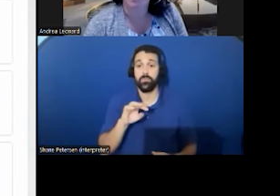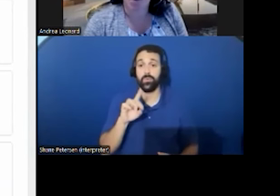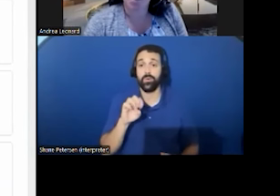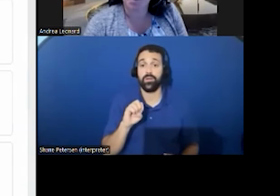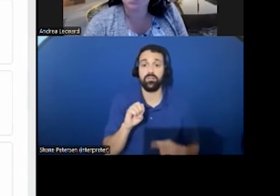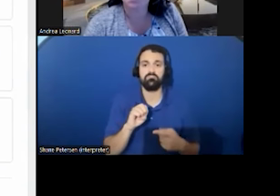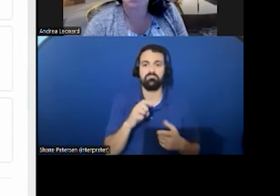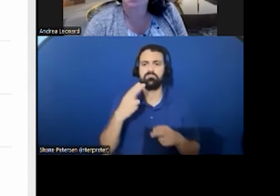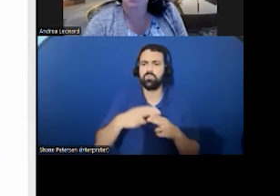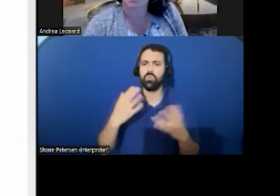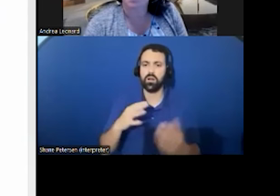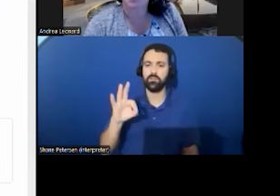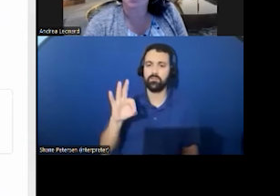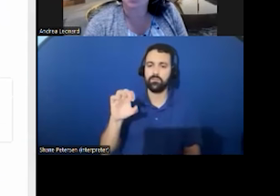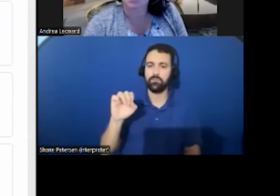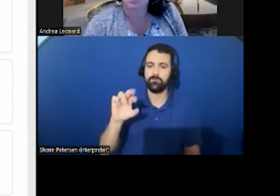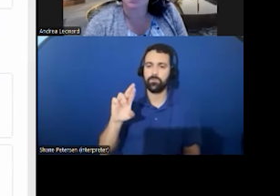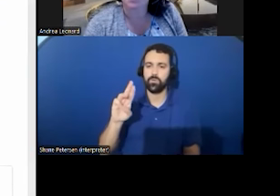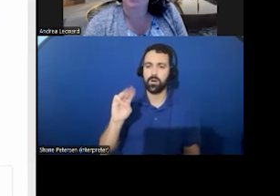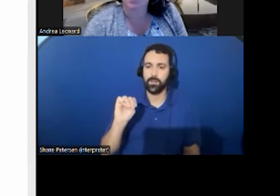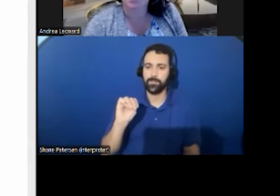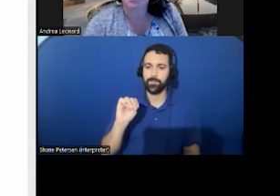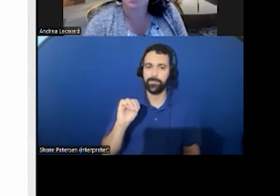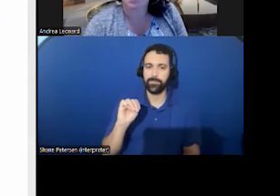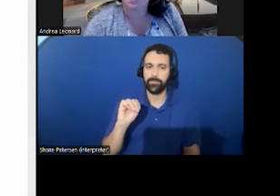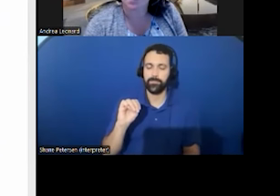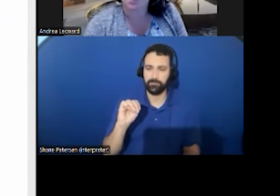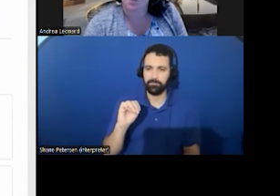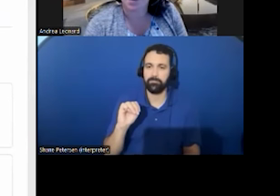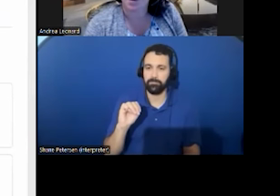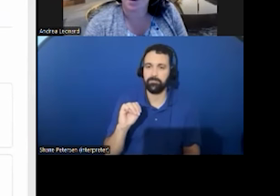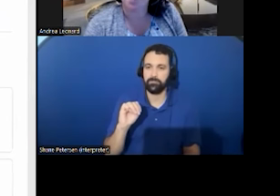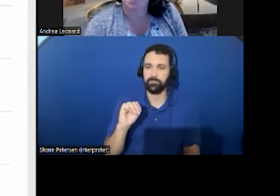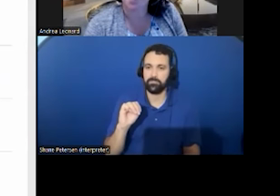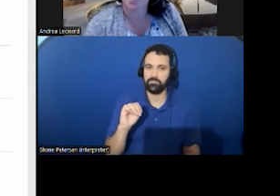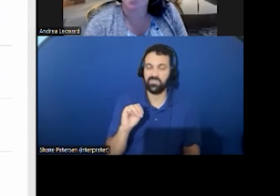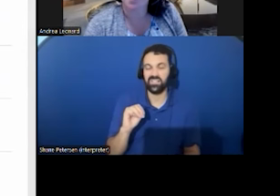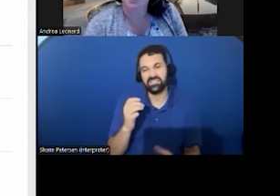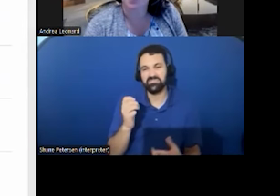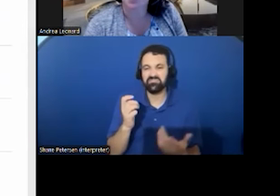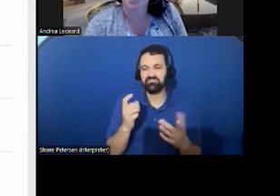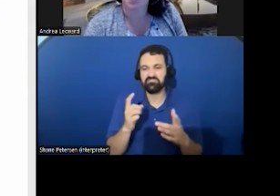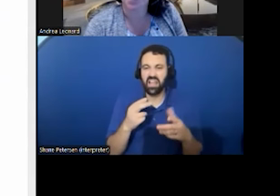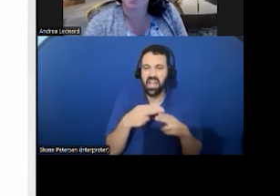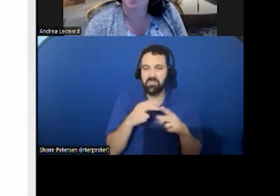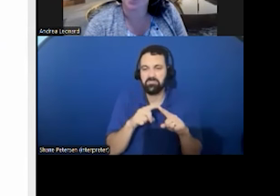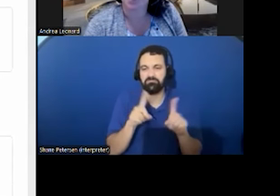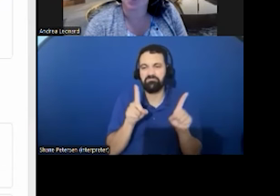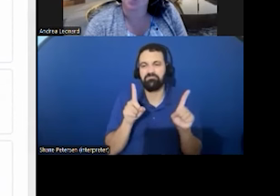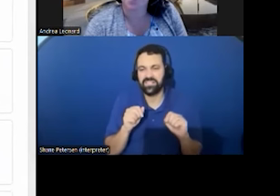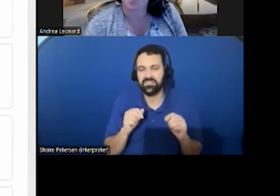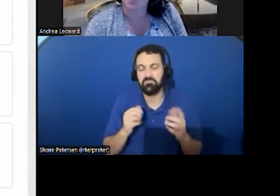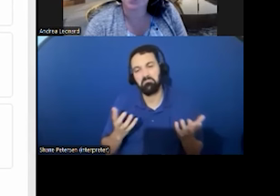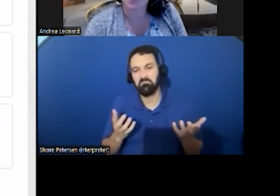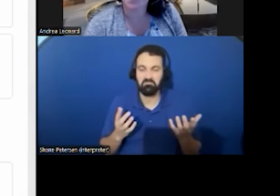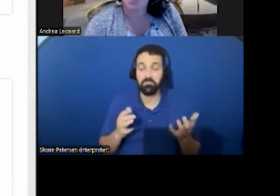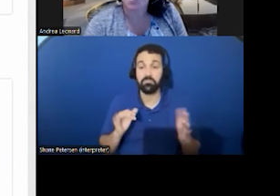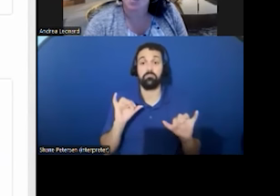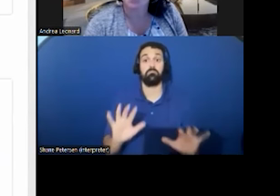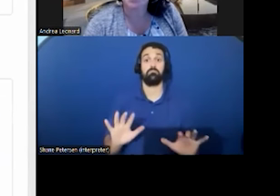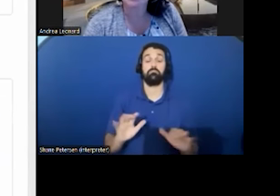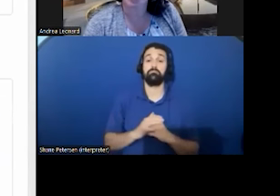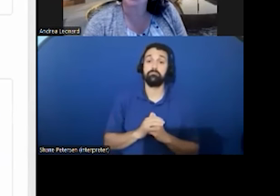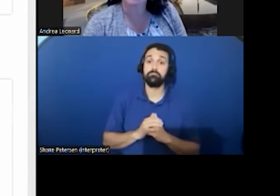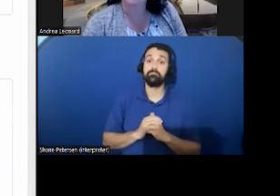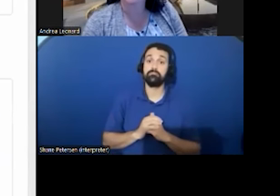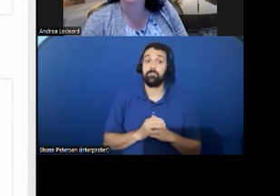called forums, which is a slightly different name. Where's the first one I wanted to pull up? Here he goes. And